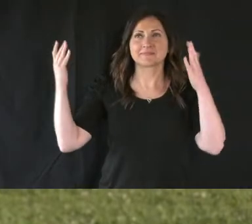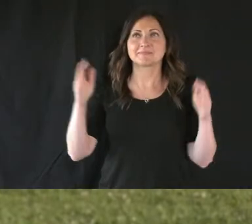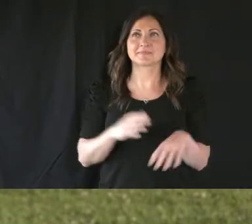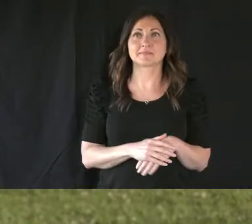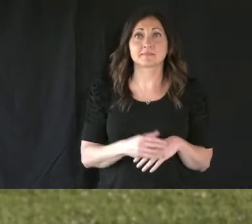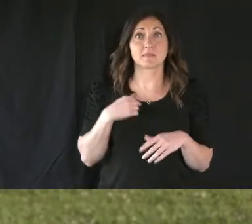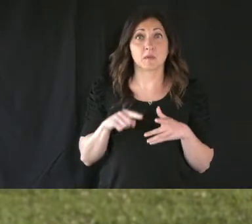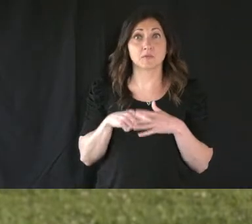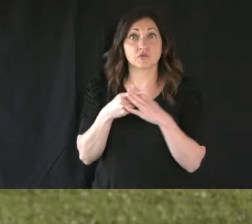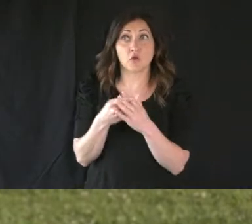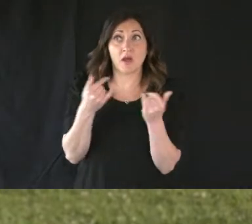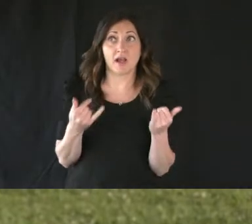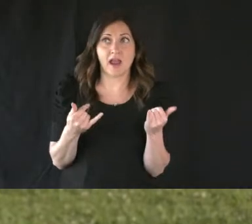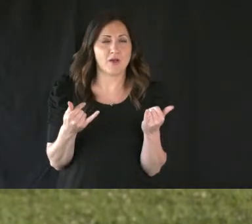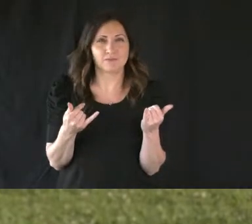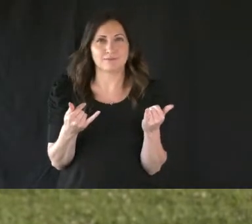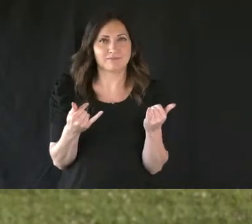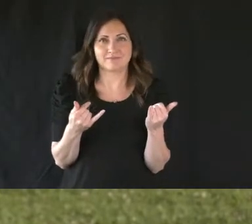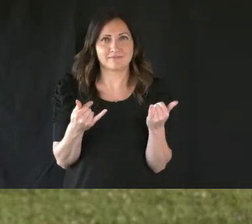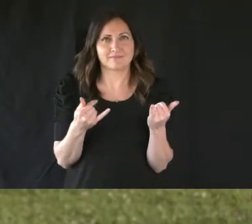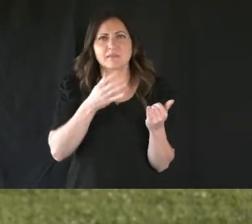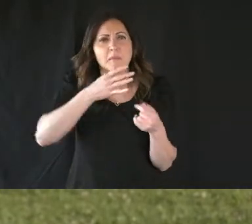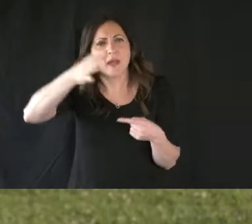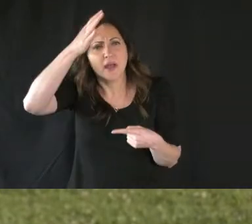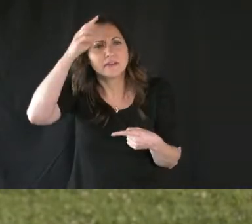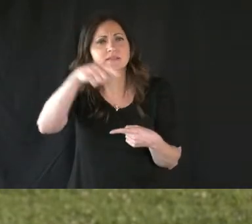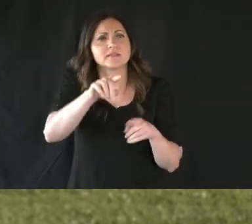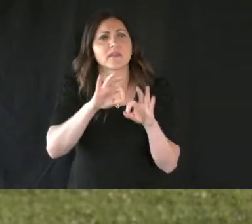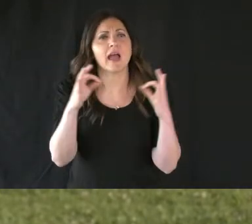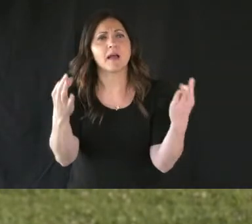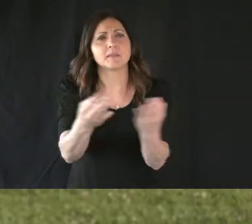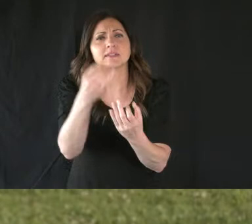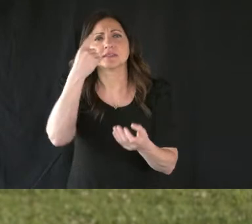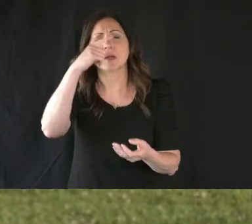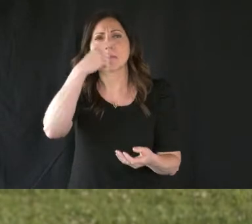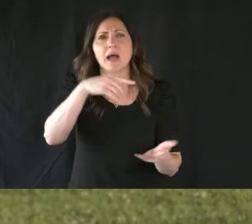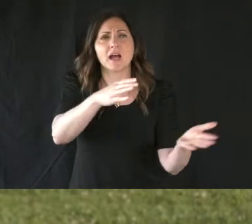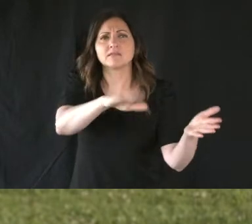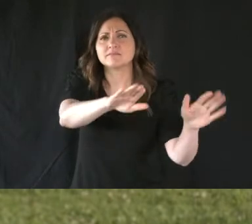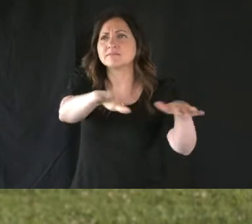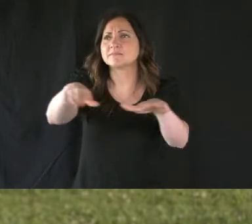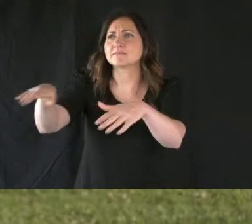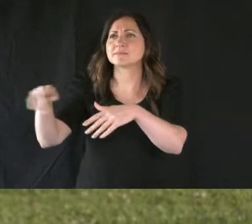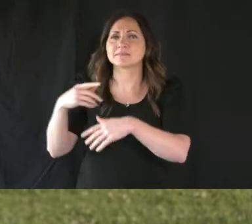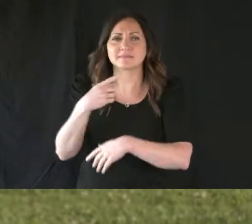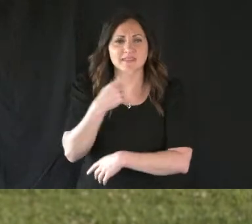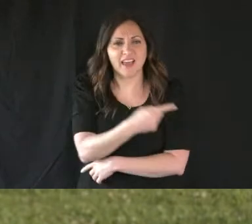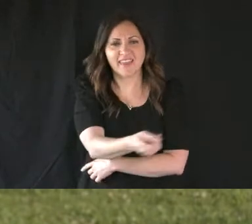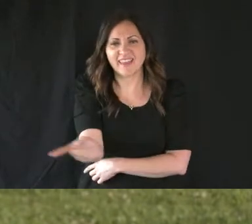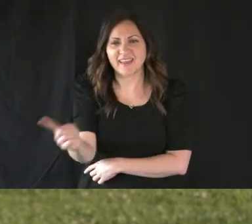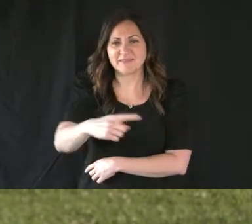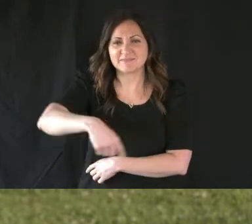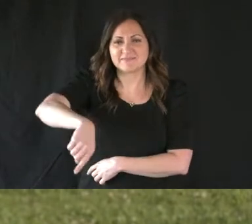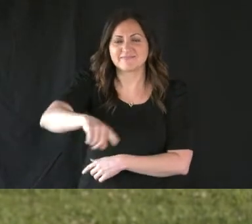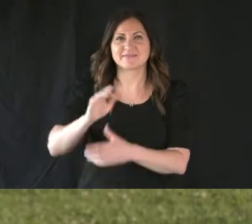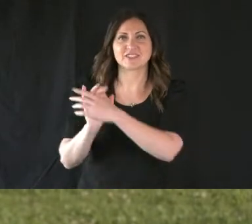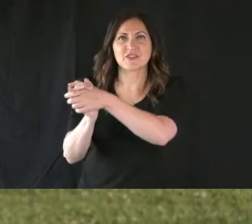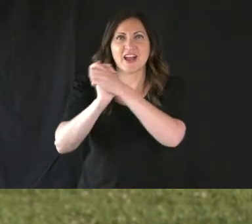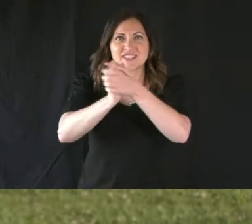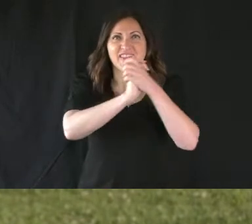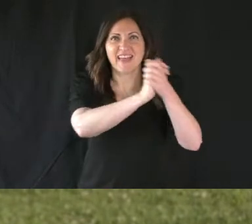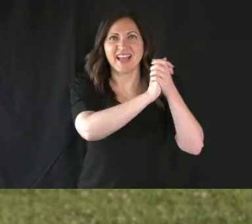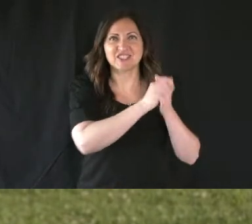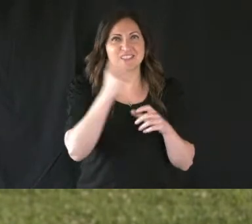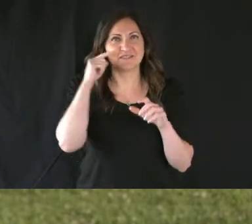Before we start, parents, family, will you join me in congratulating the class of 2021?